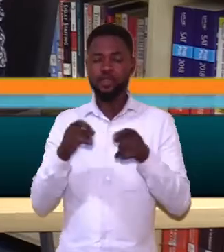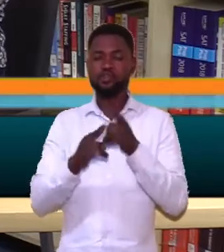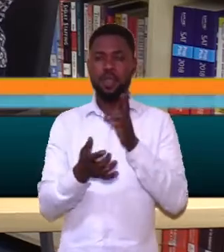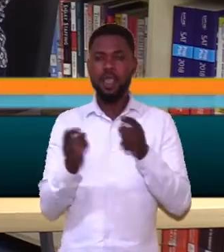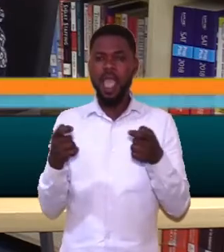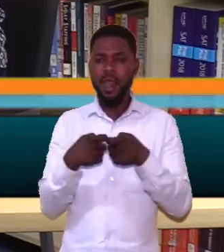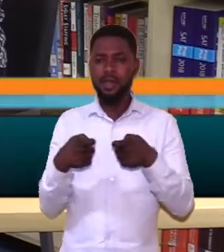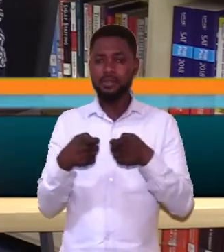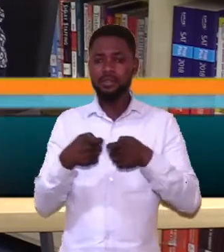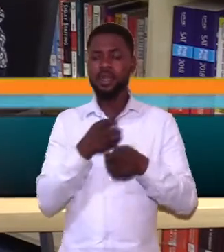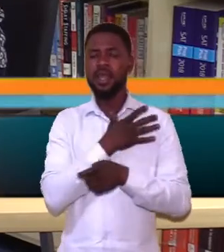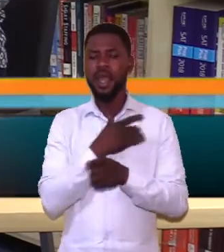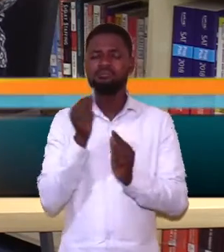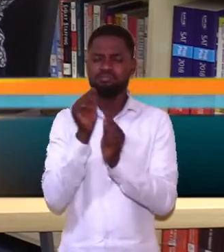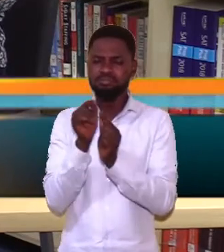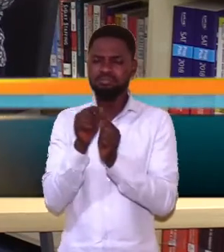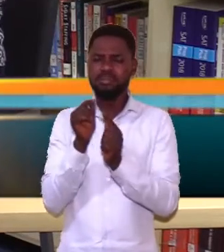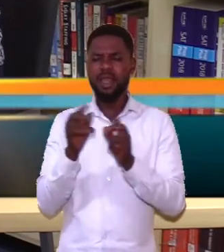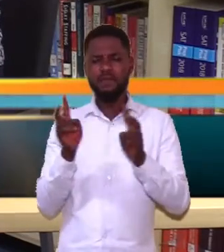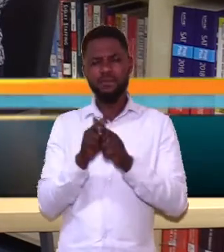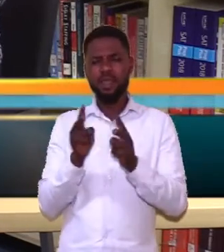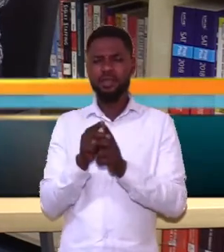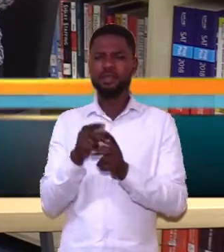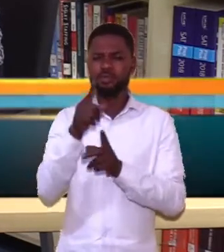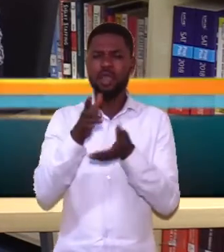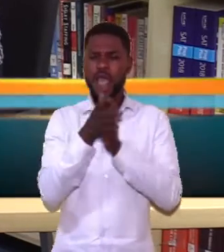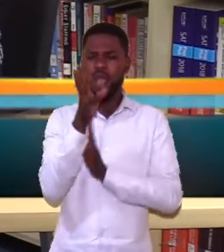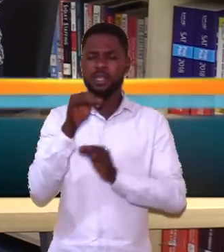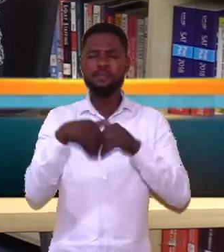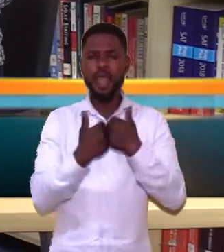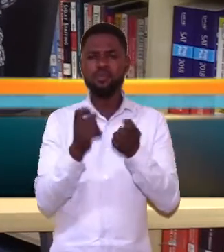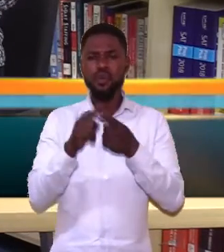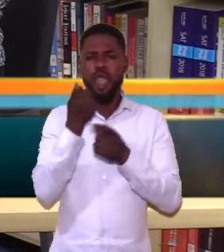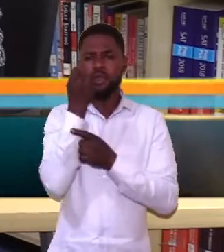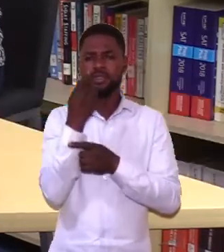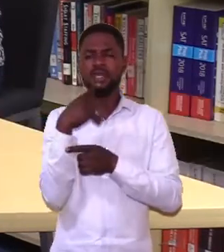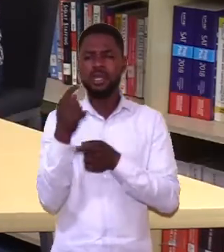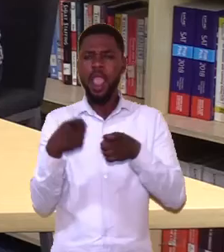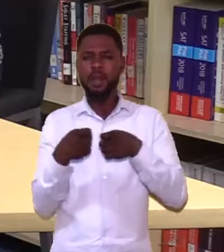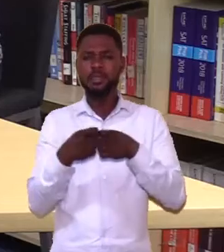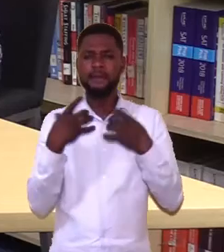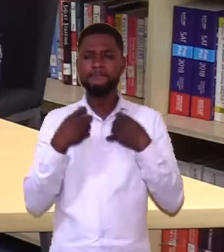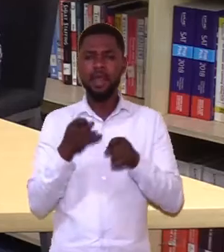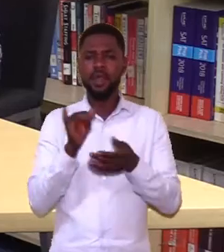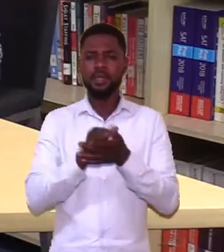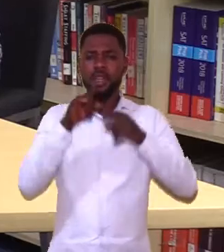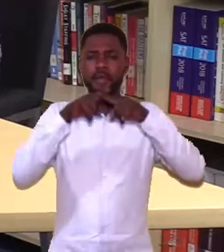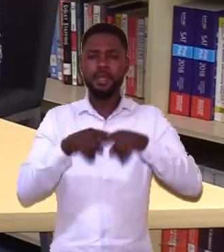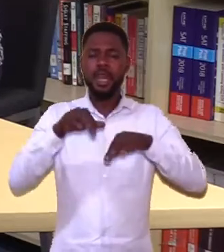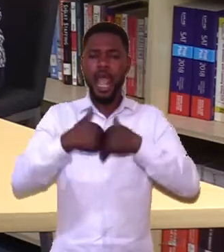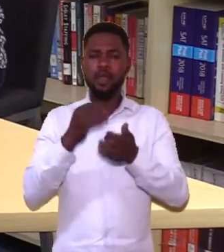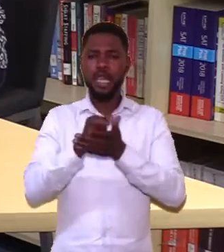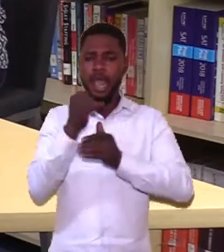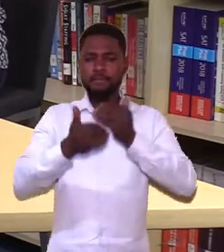to electrical, and how, exactly, very clearly, it helps them understand how the hydroelectric power dam at Kainji Dam, how